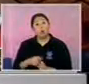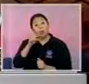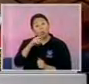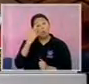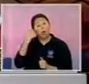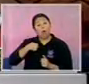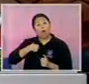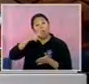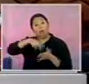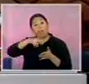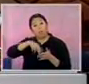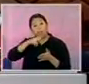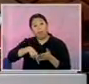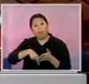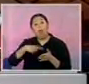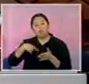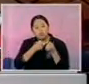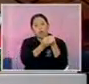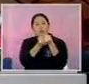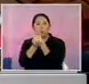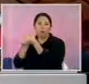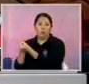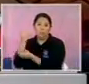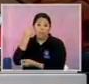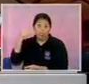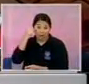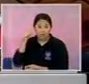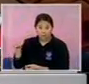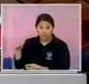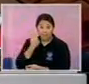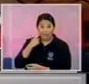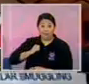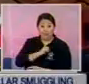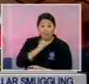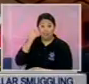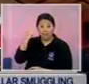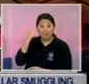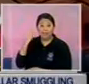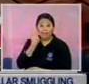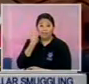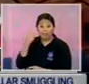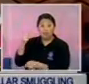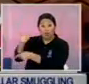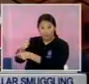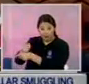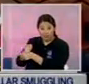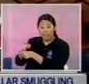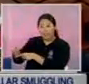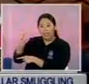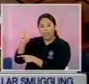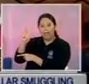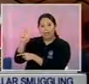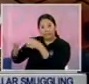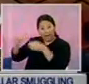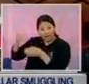stood before me. Senator Joker Arroyo is correct that just because it's a trial and it's open, that doesn't mean that